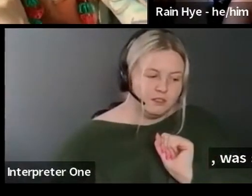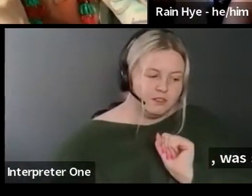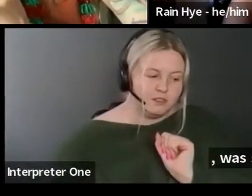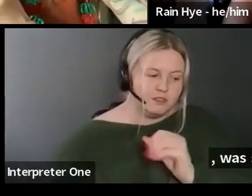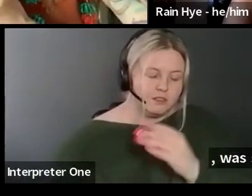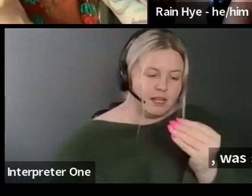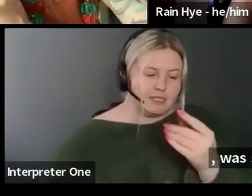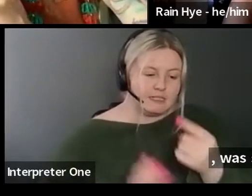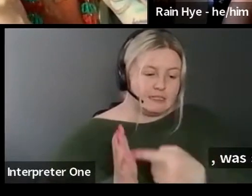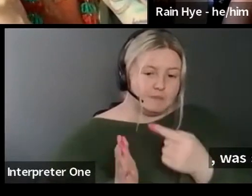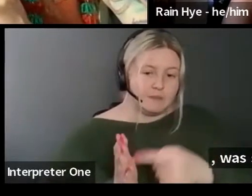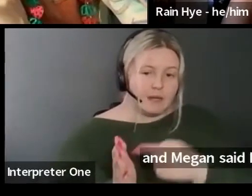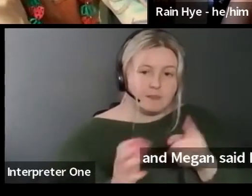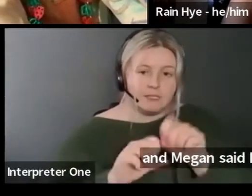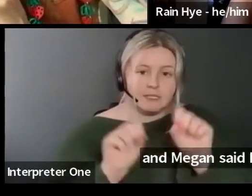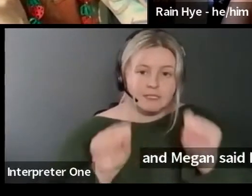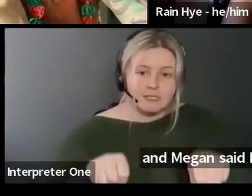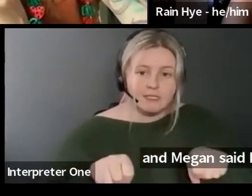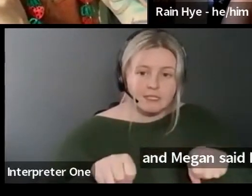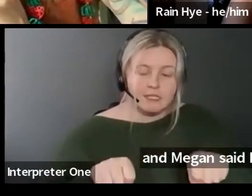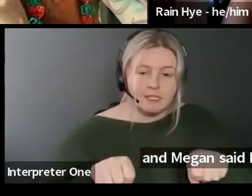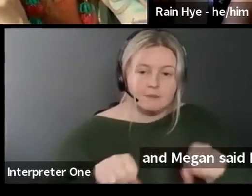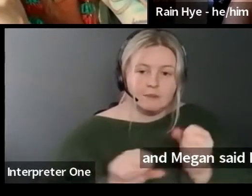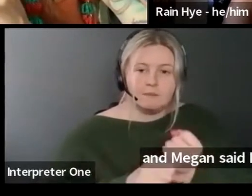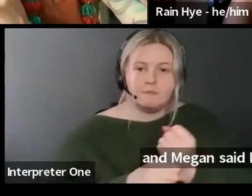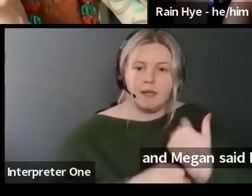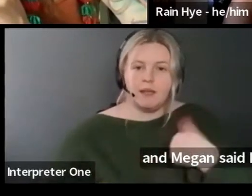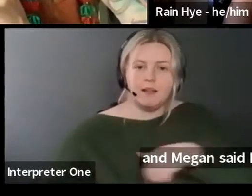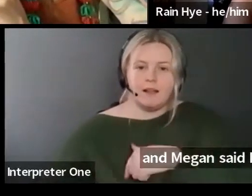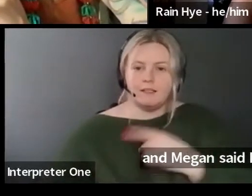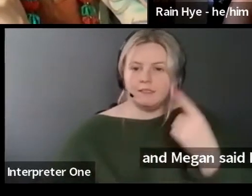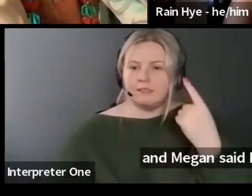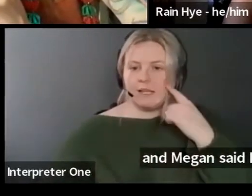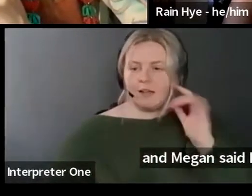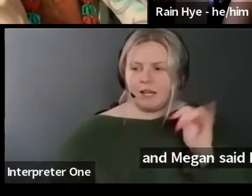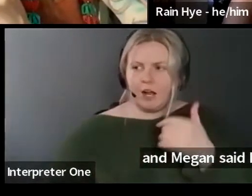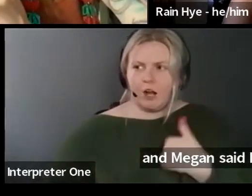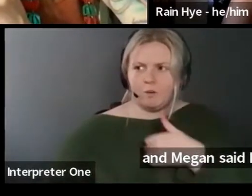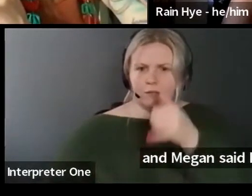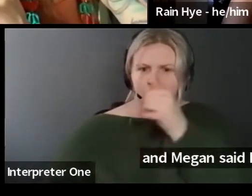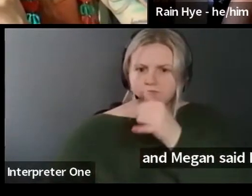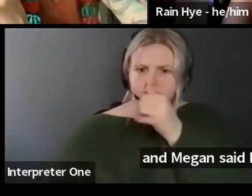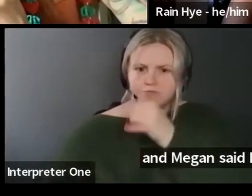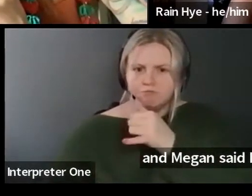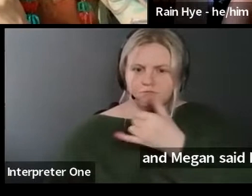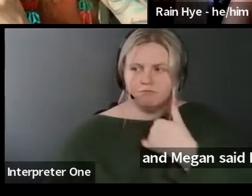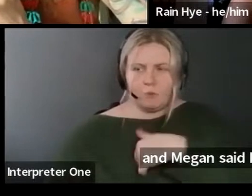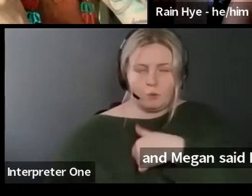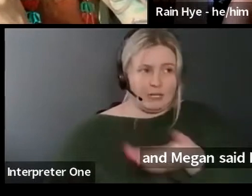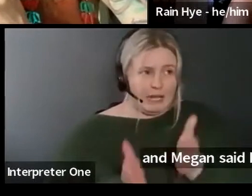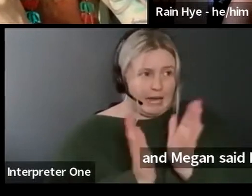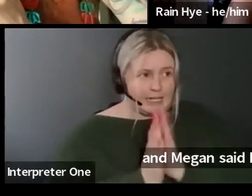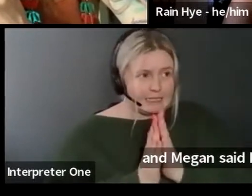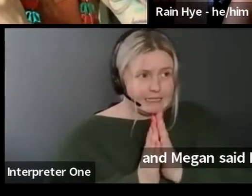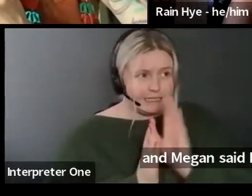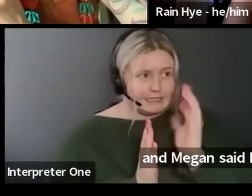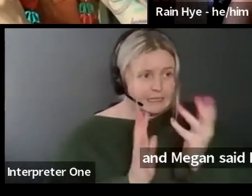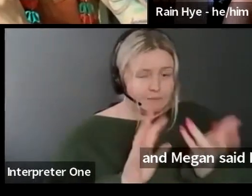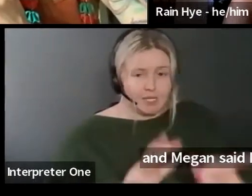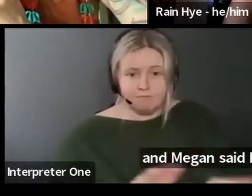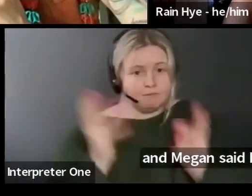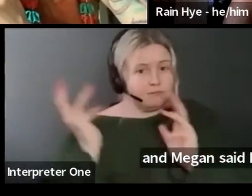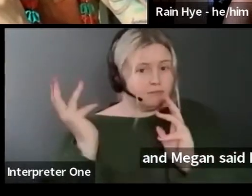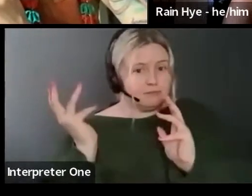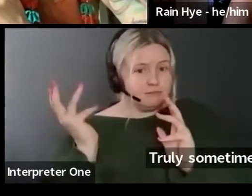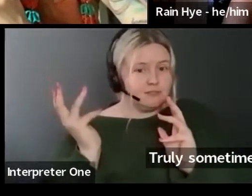sometimes these systems, they make us sound are we silly, are we what are we asking for, it's what is